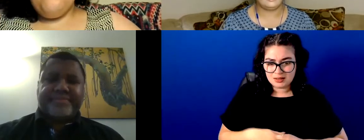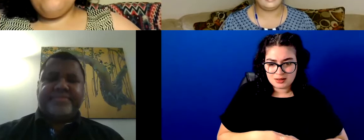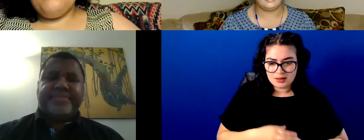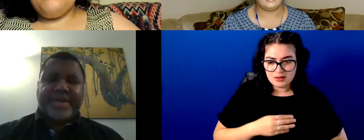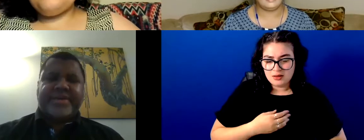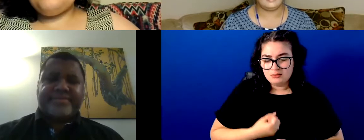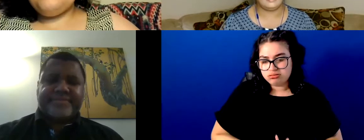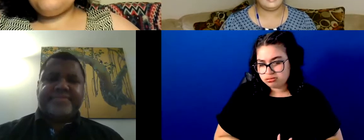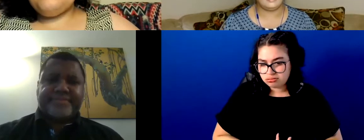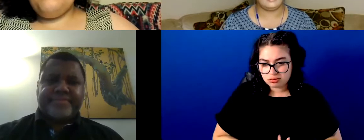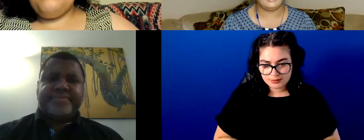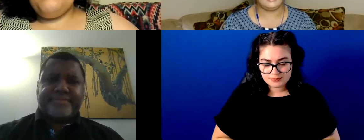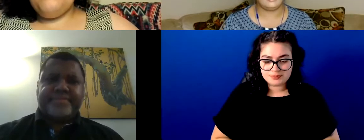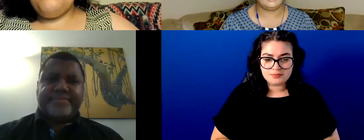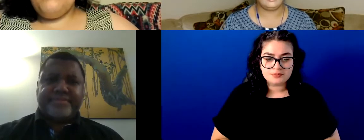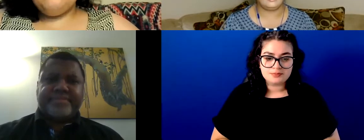or,